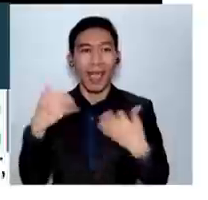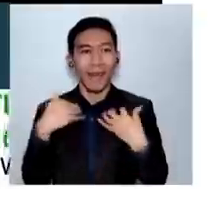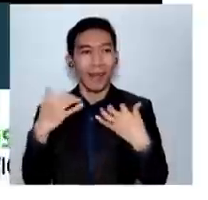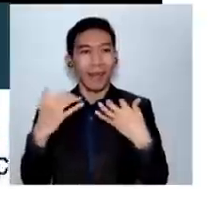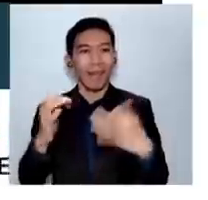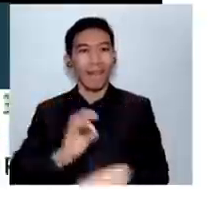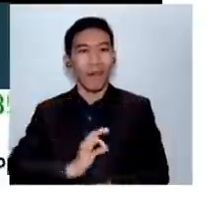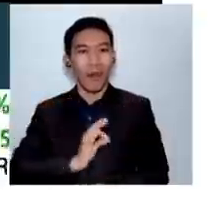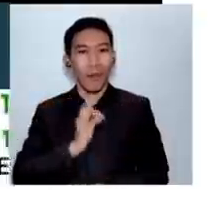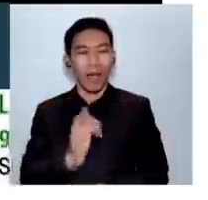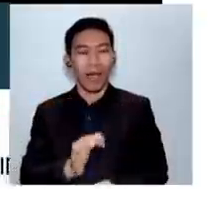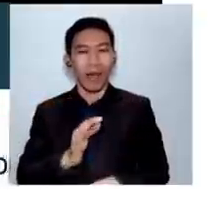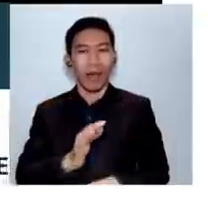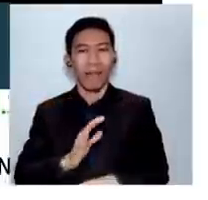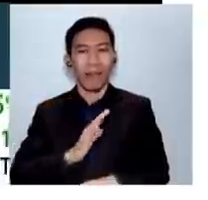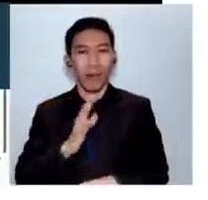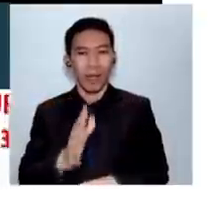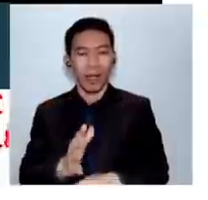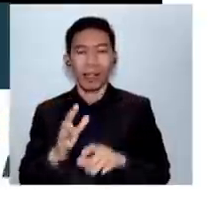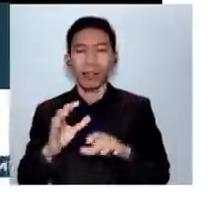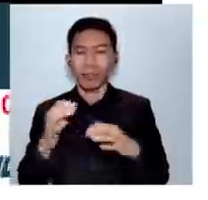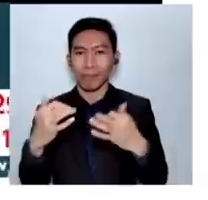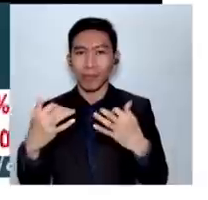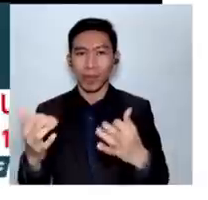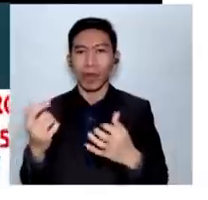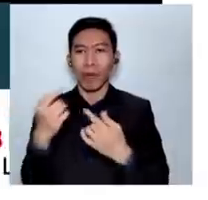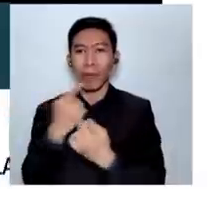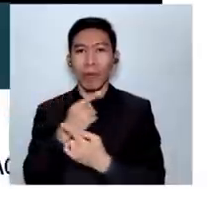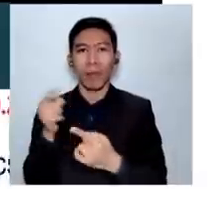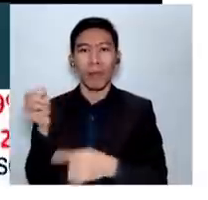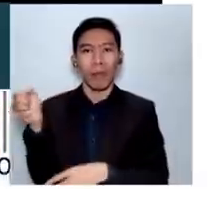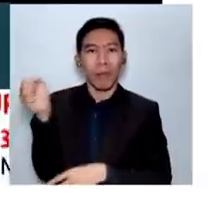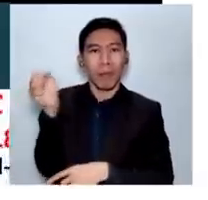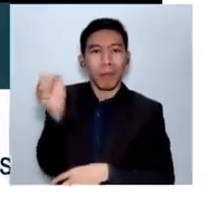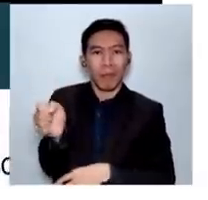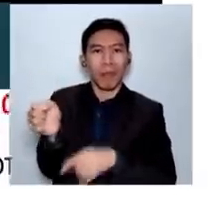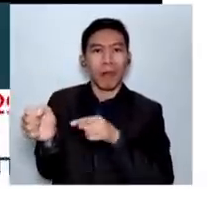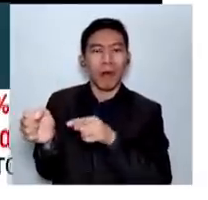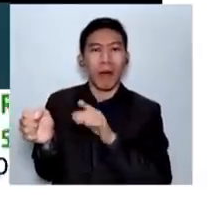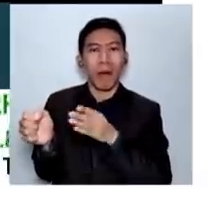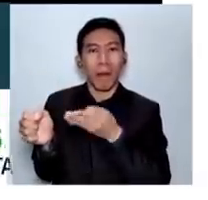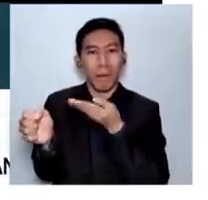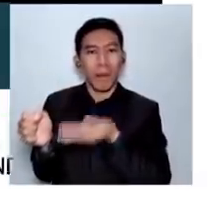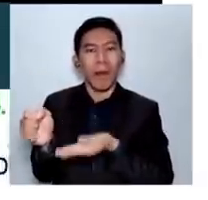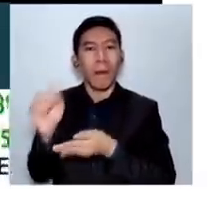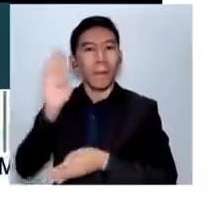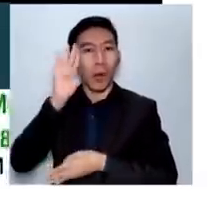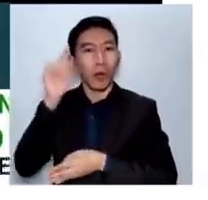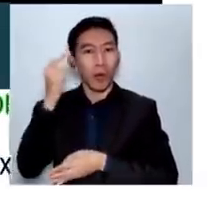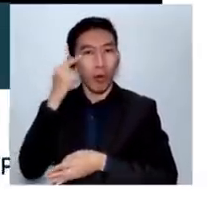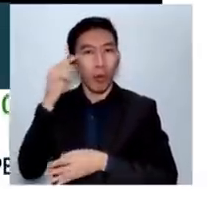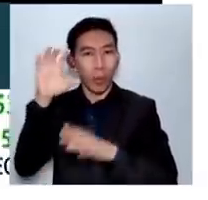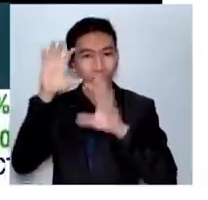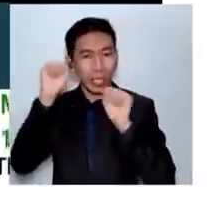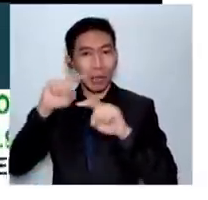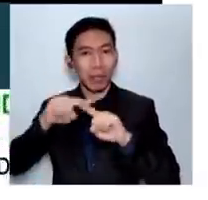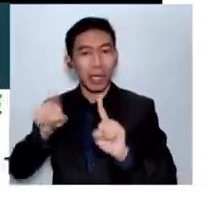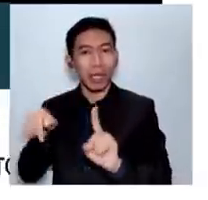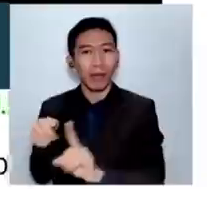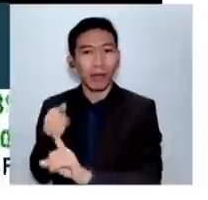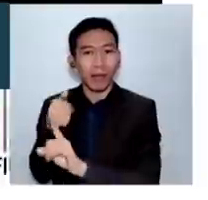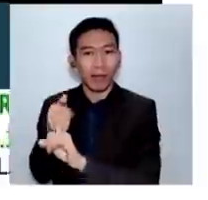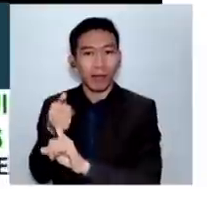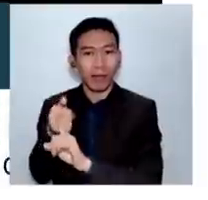convention proclaiming Senator Bongo as their presidential candidate. And then he publicly and